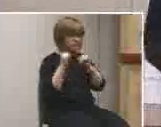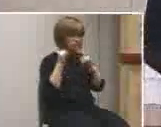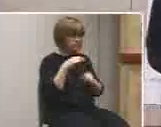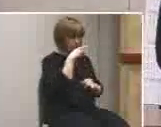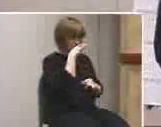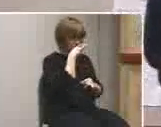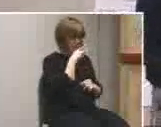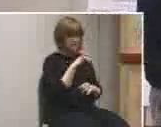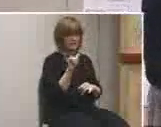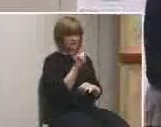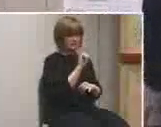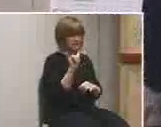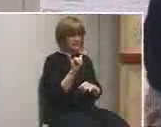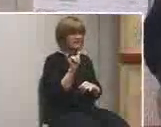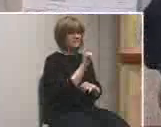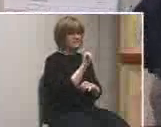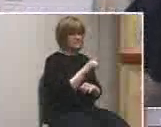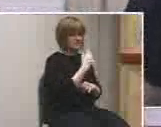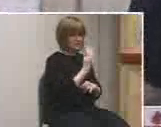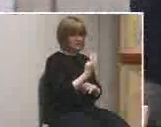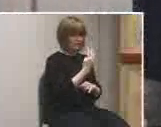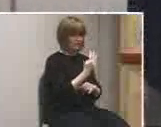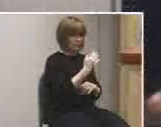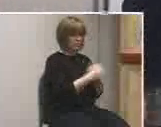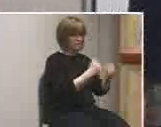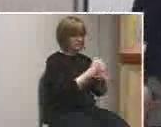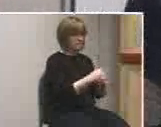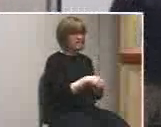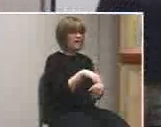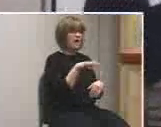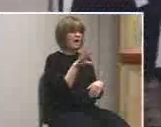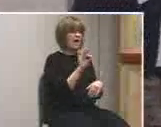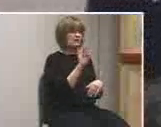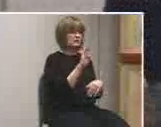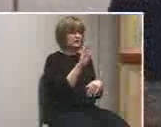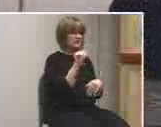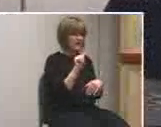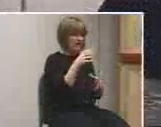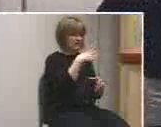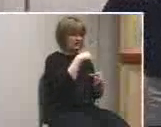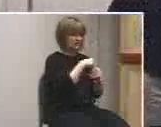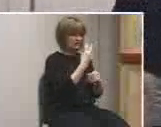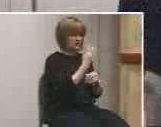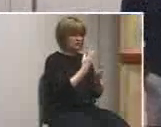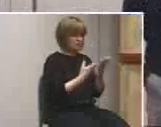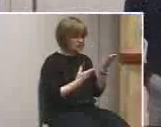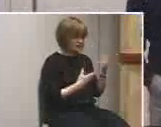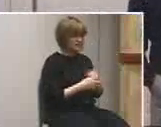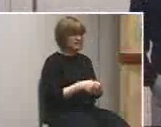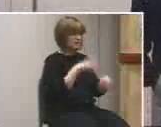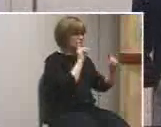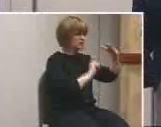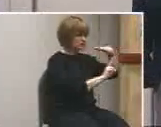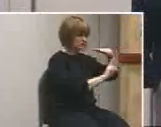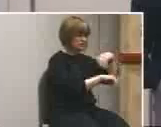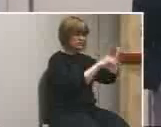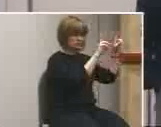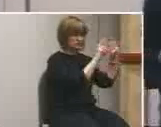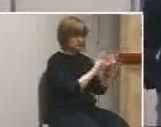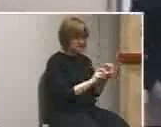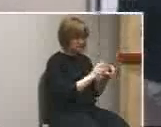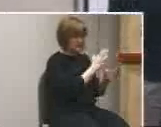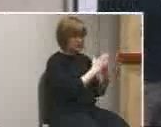same 4 steps. FBA involves all 4 of these things we've been talking about. The prediction is the assessment